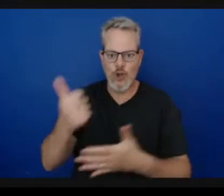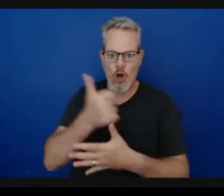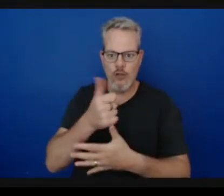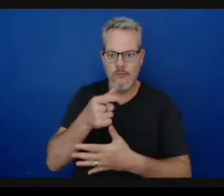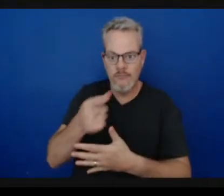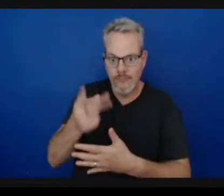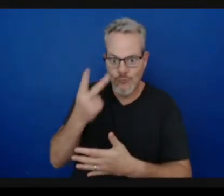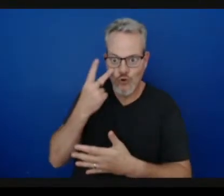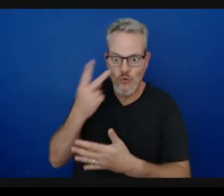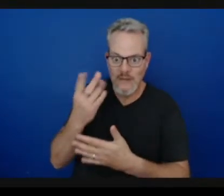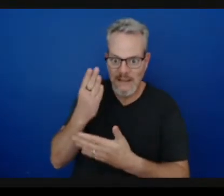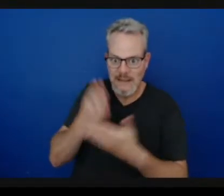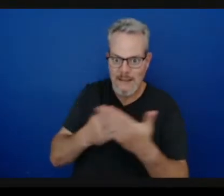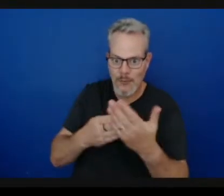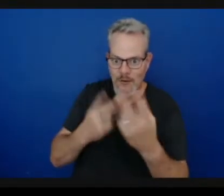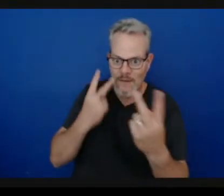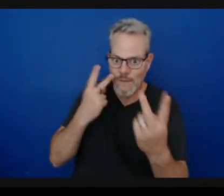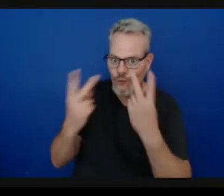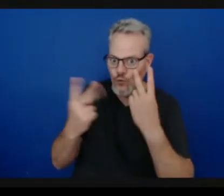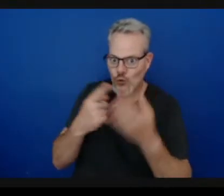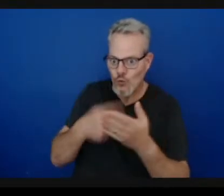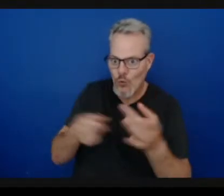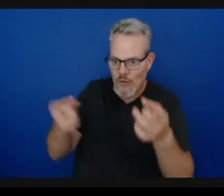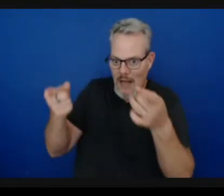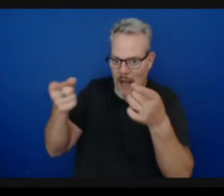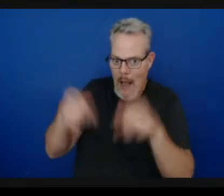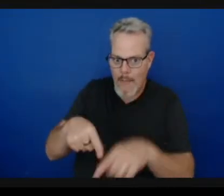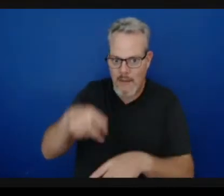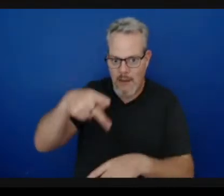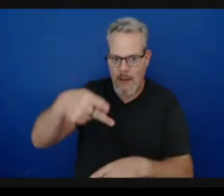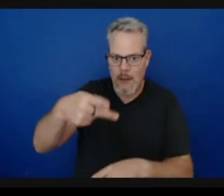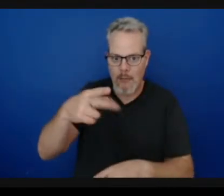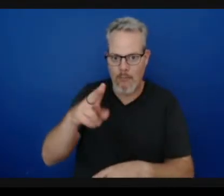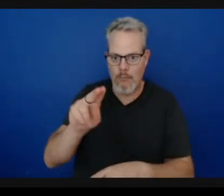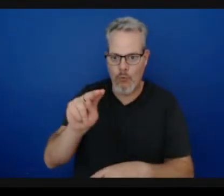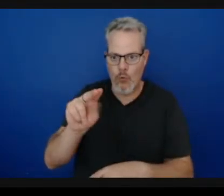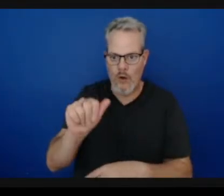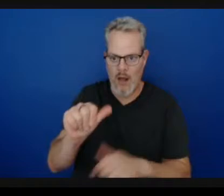happening around this time in Puna. Just some more visuals, and you can see